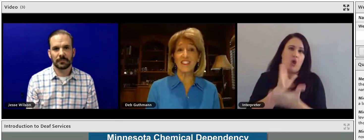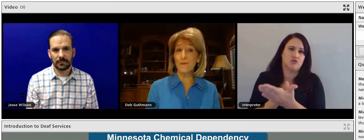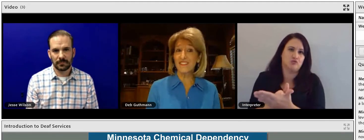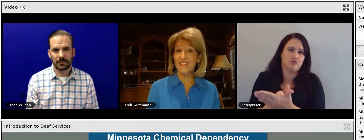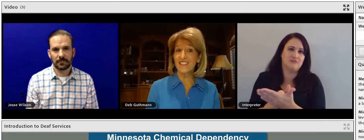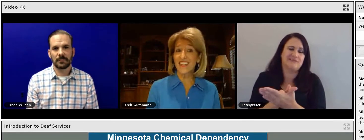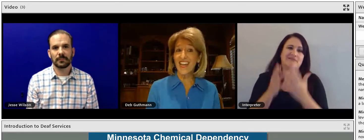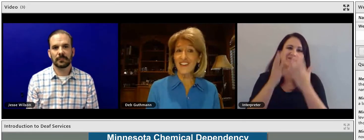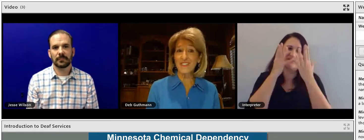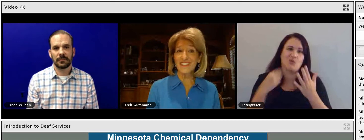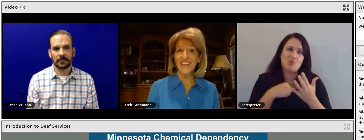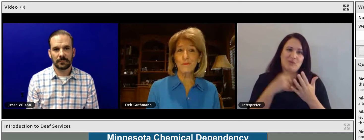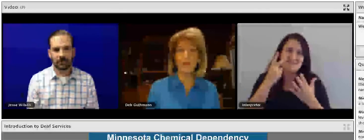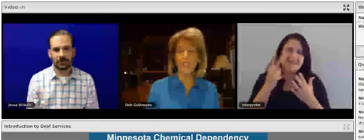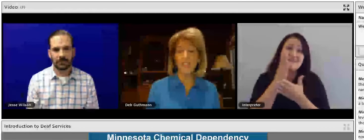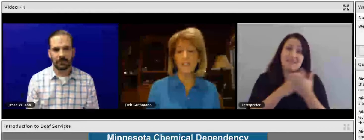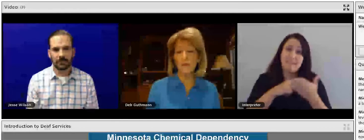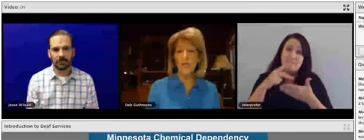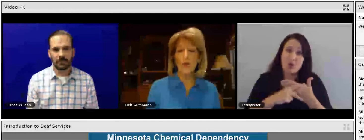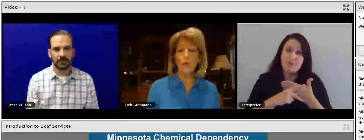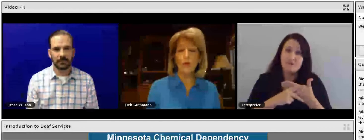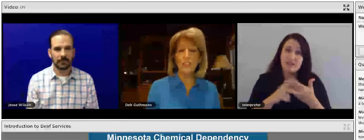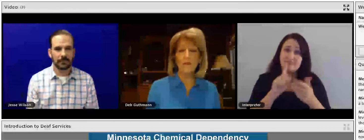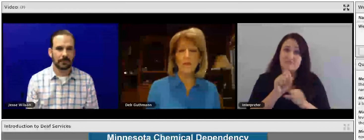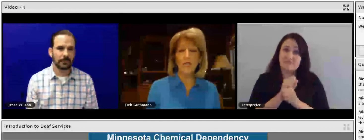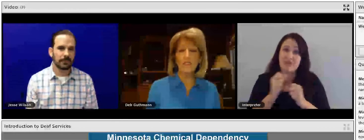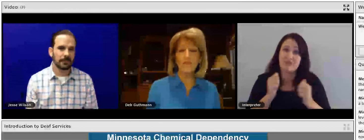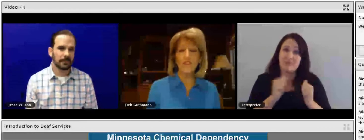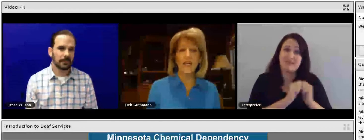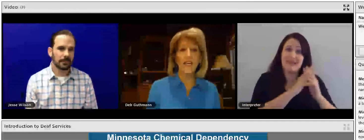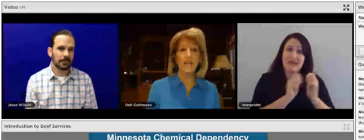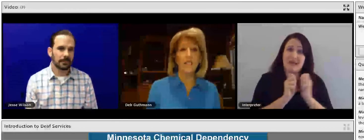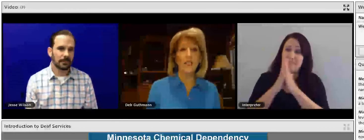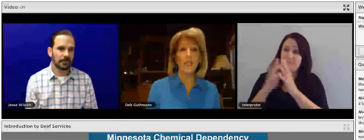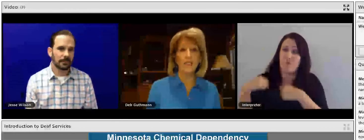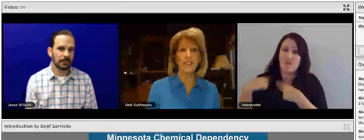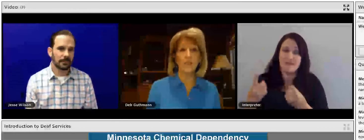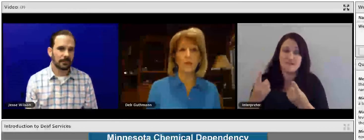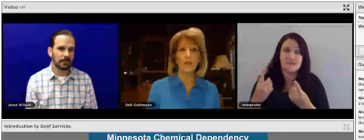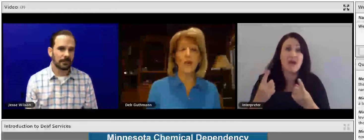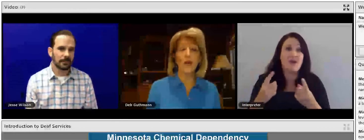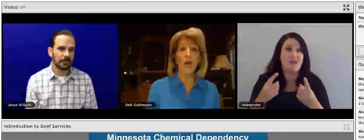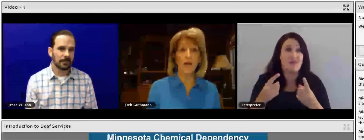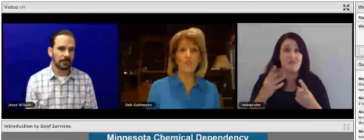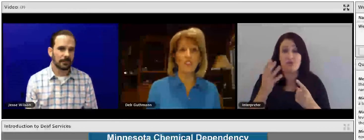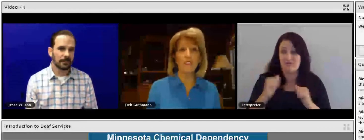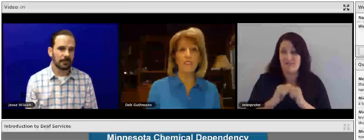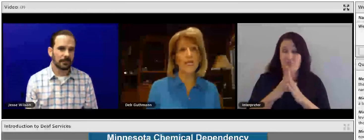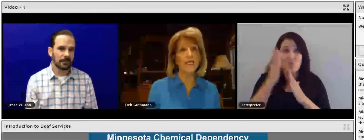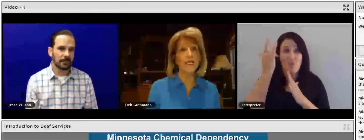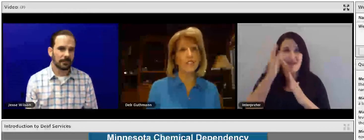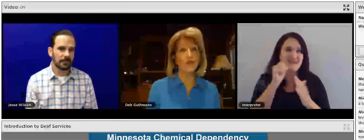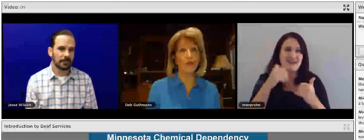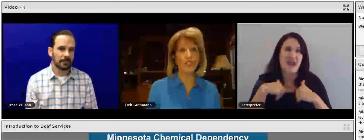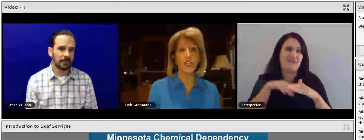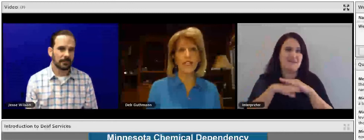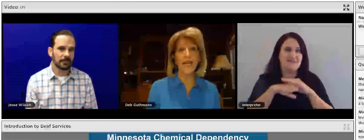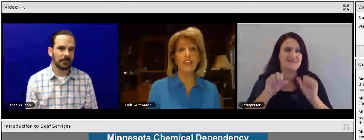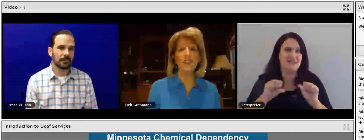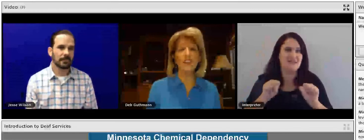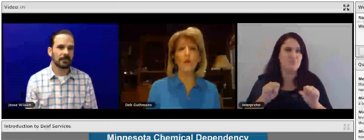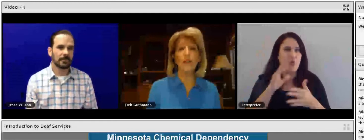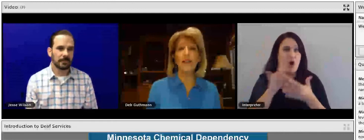the programs in some of the states that have been set up over the years were done because of not having accessible options.